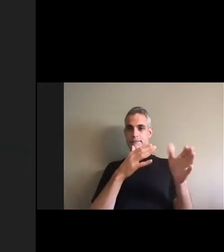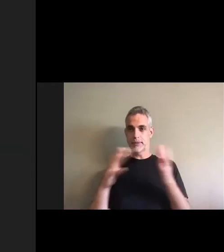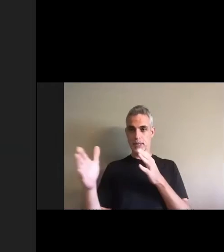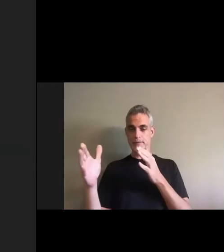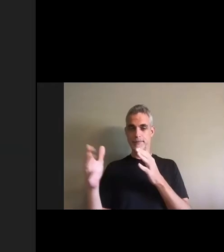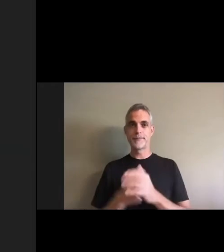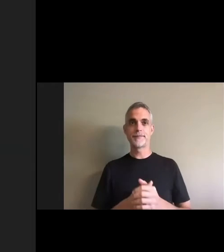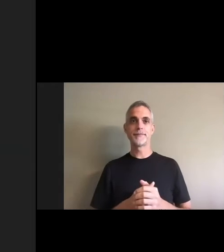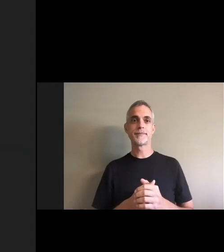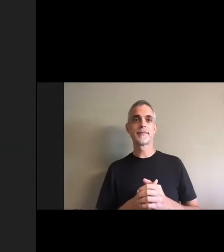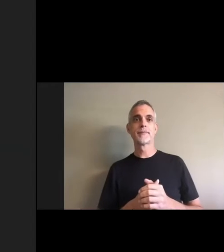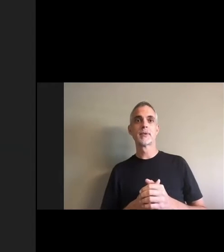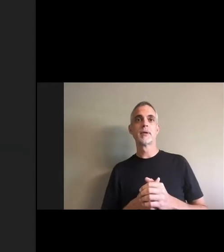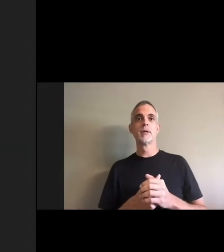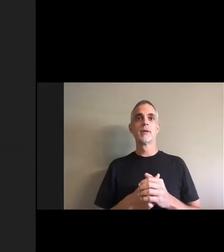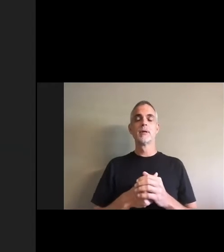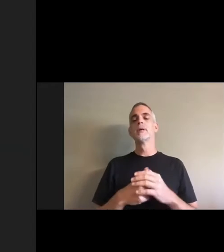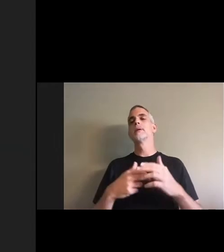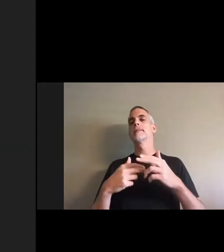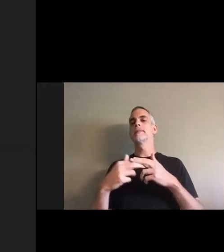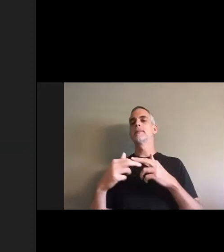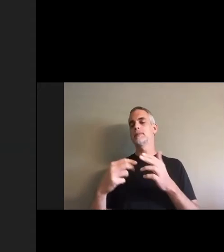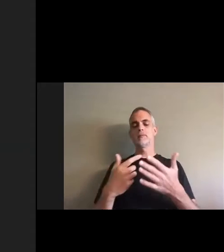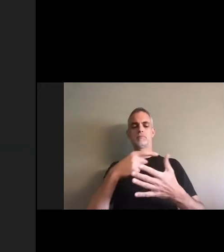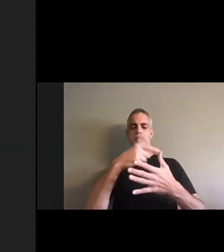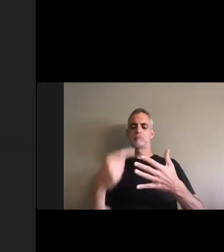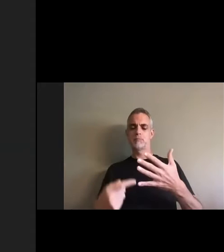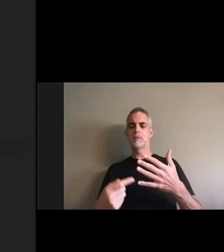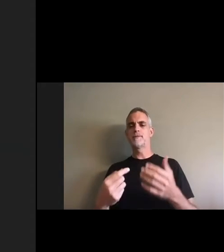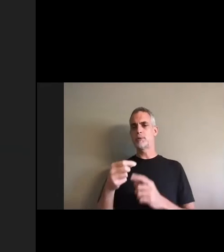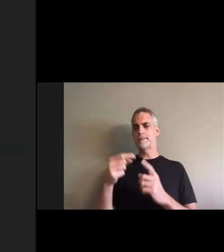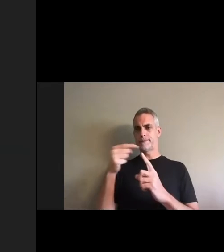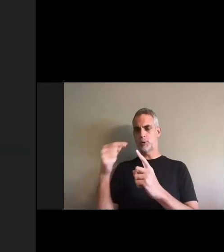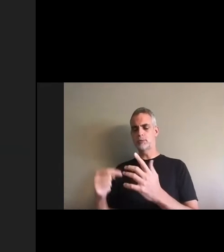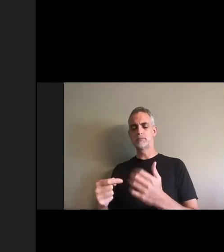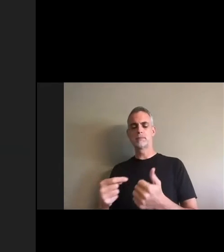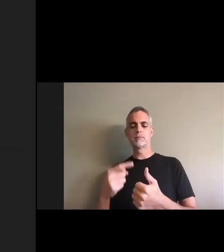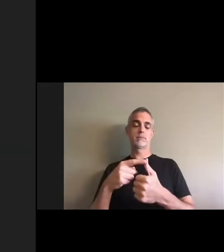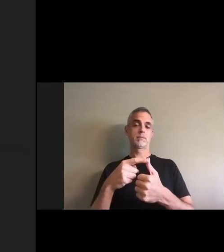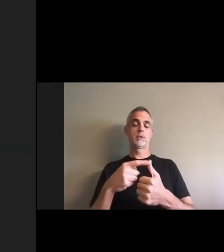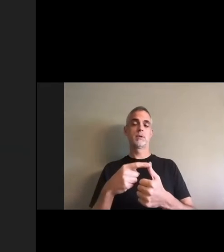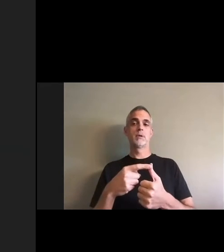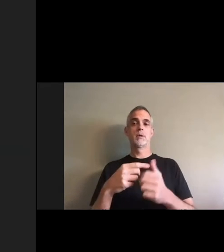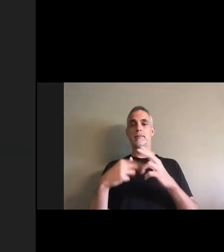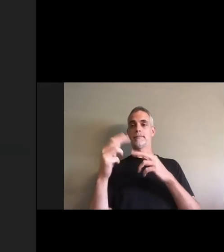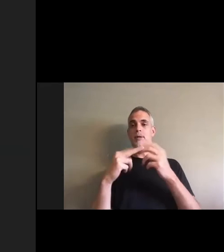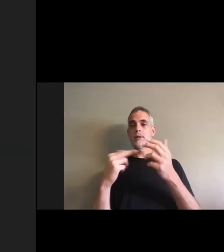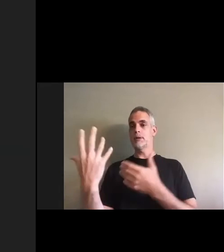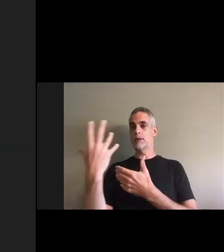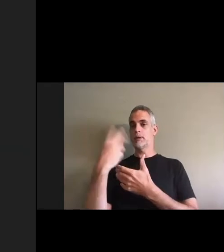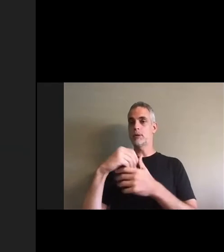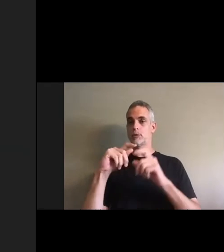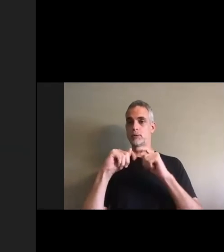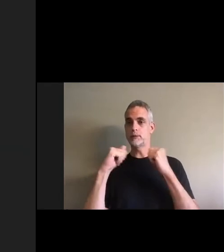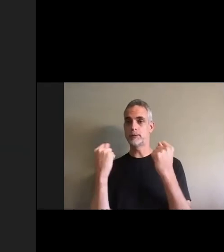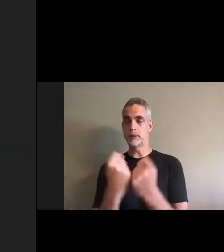We want to set up a plan, right? We want to make sure that we're for different steps. The first one is to be able